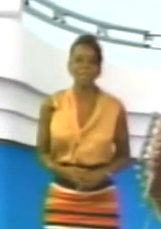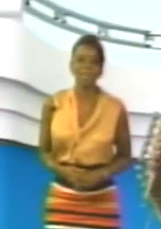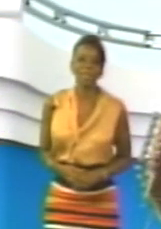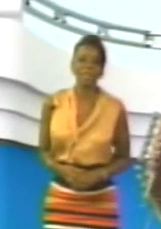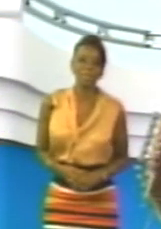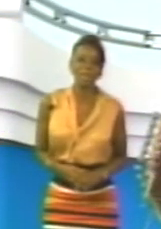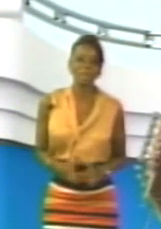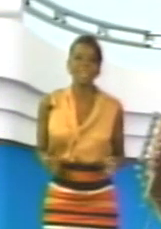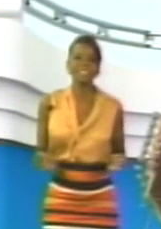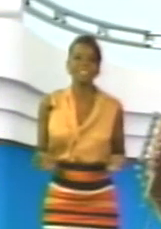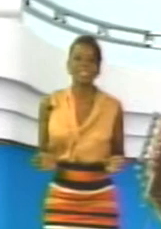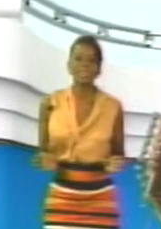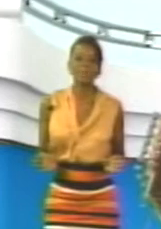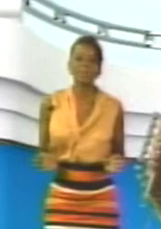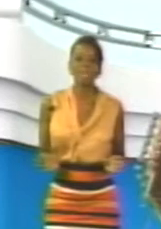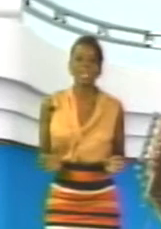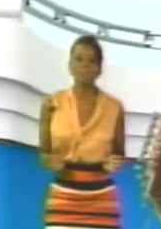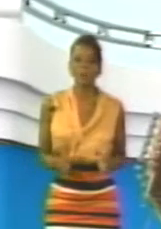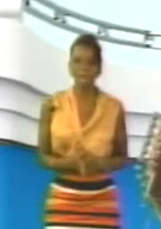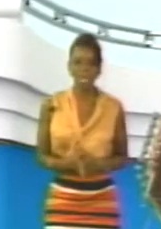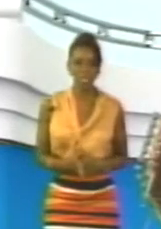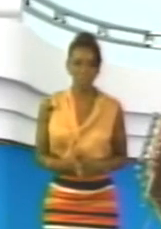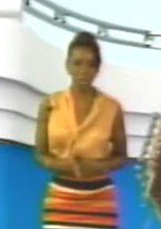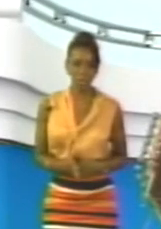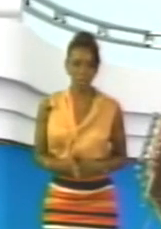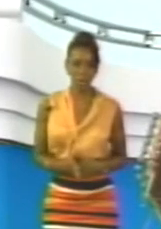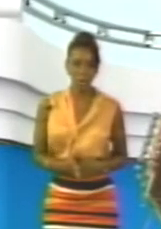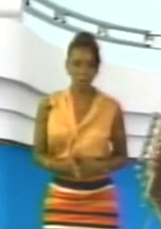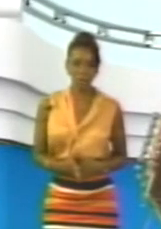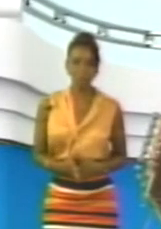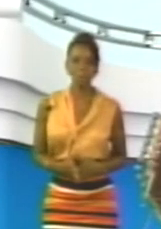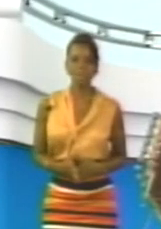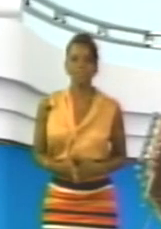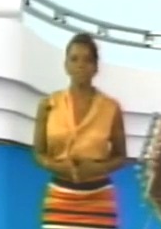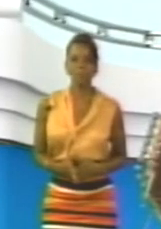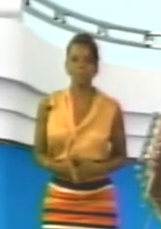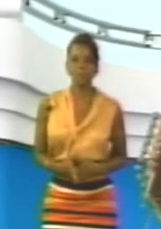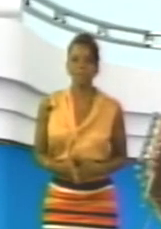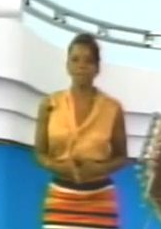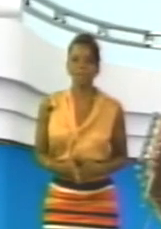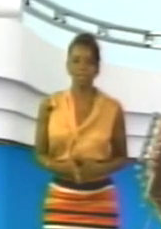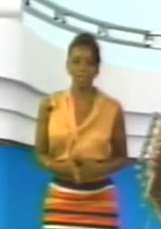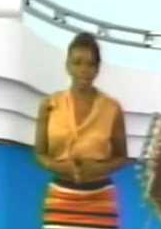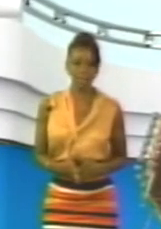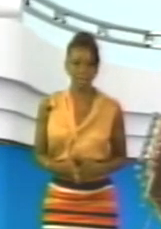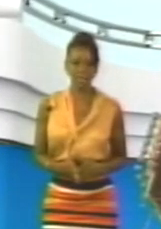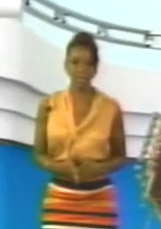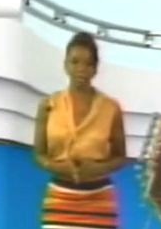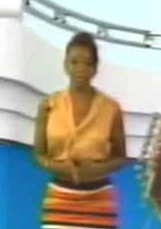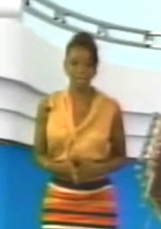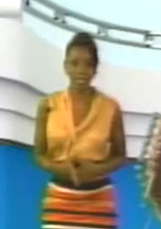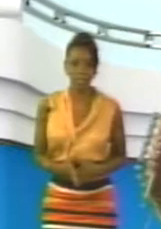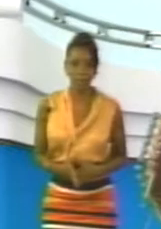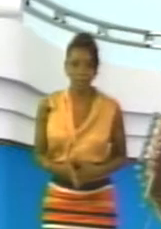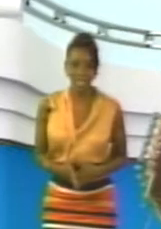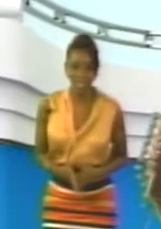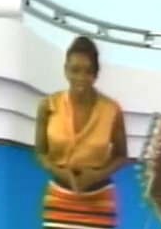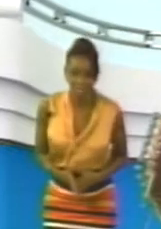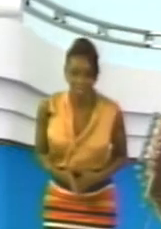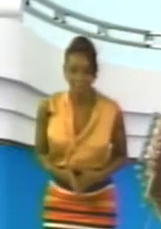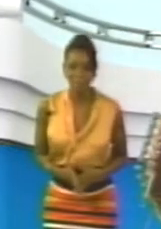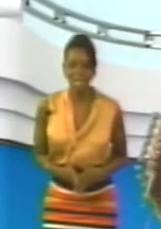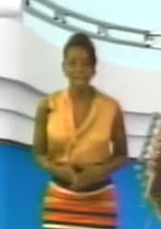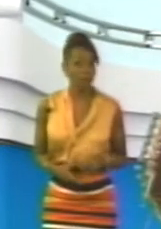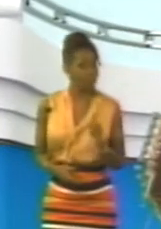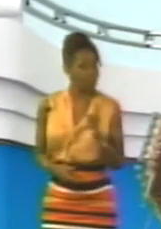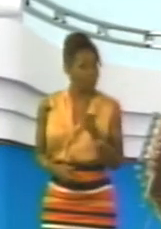I'm Kimberly. Mega 6 keeps on making Barbadians richer. Over $4 million was paid out to lucky Mega 6 players last